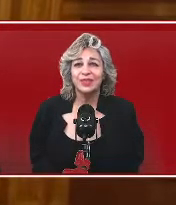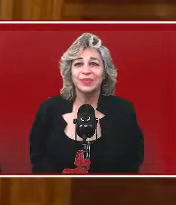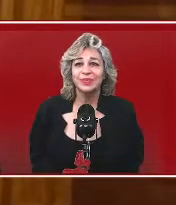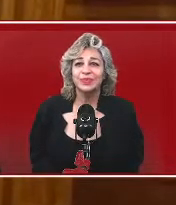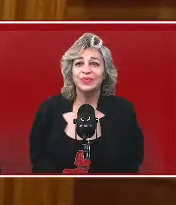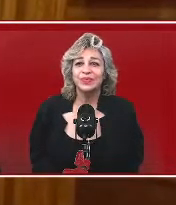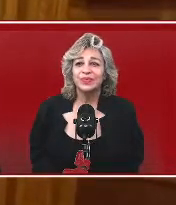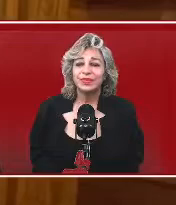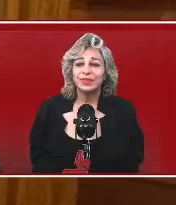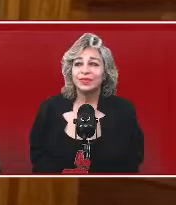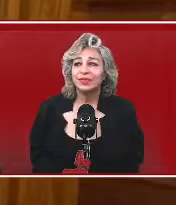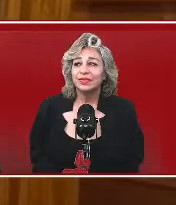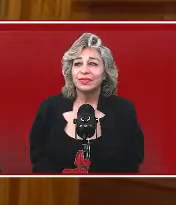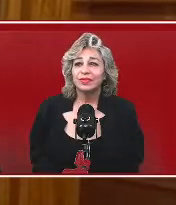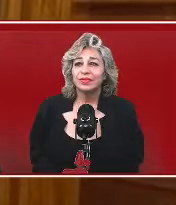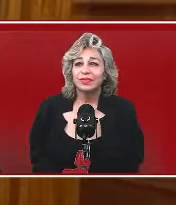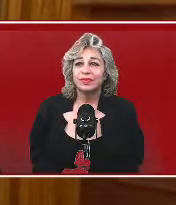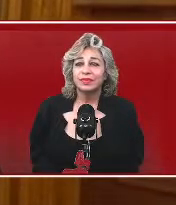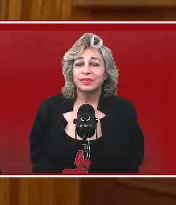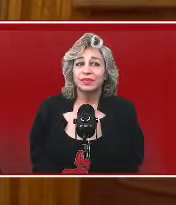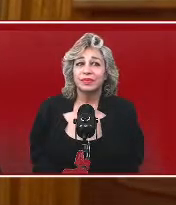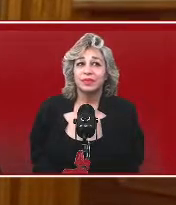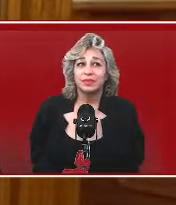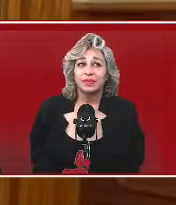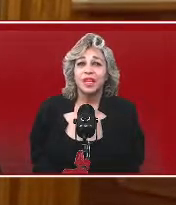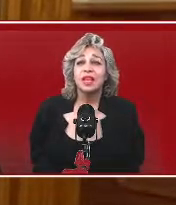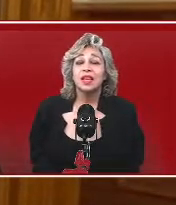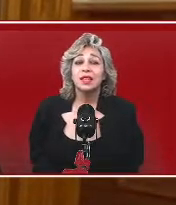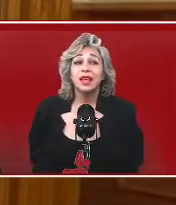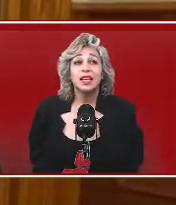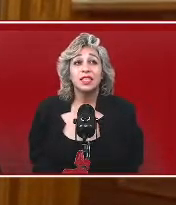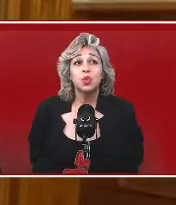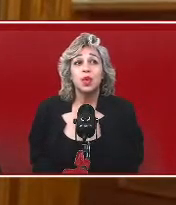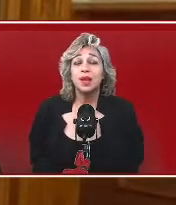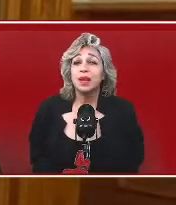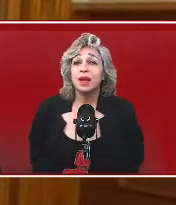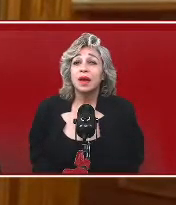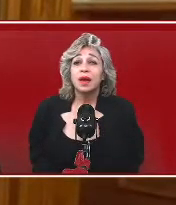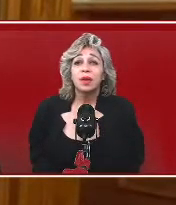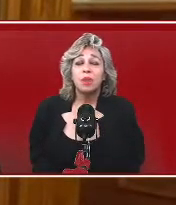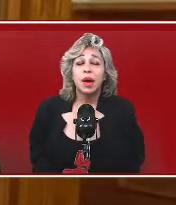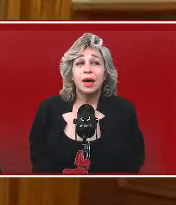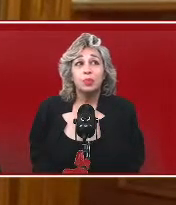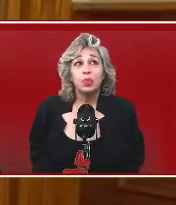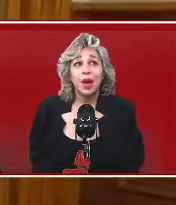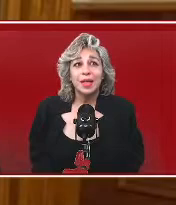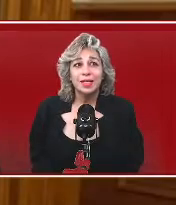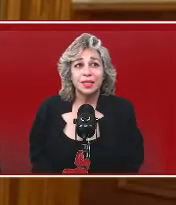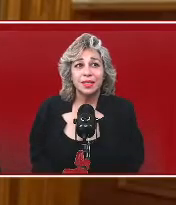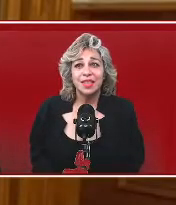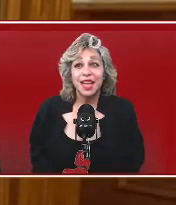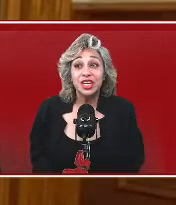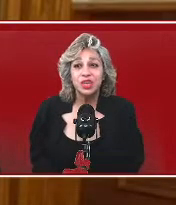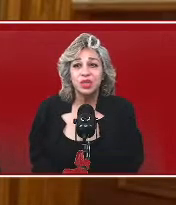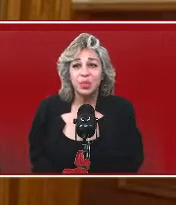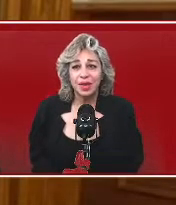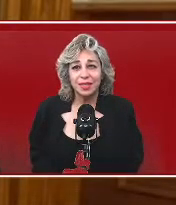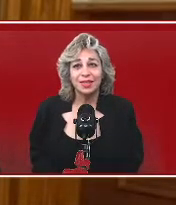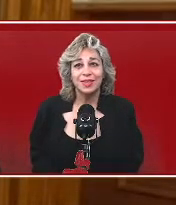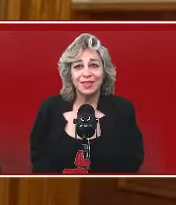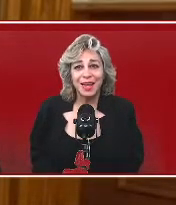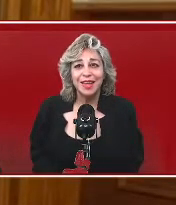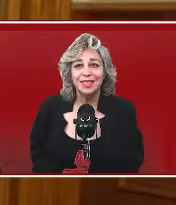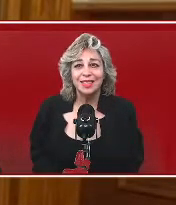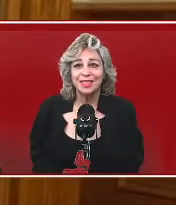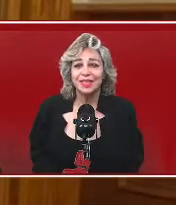investigators premios nacionales de ciencia, that has won prizes, national